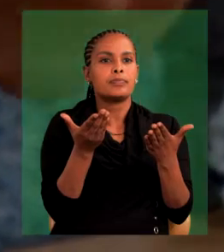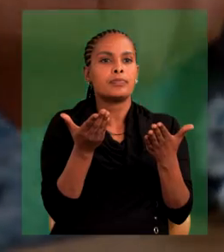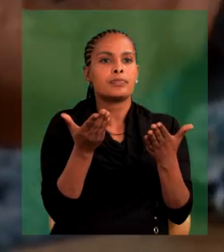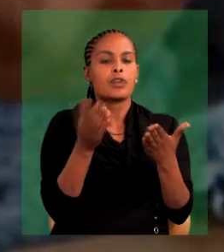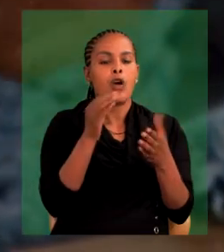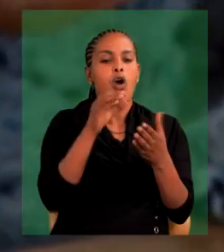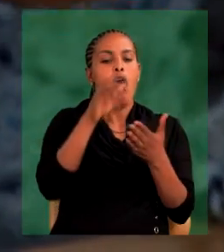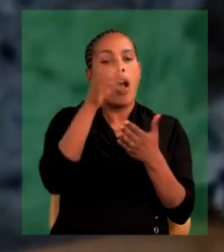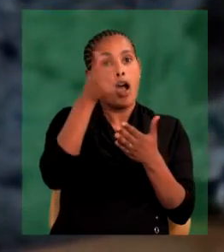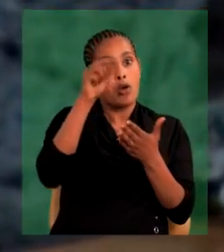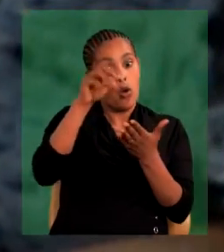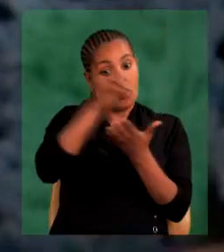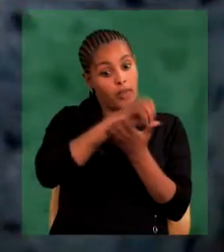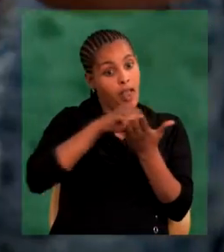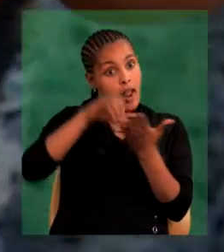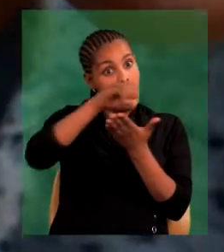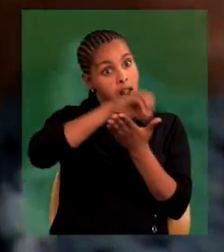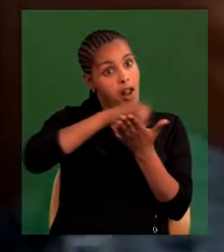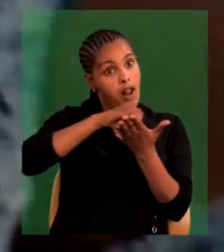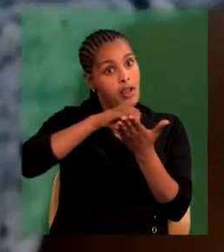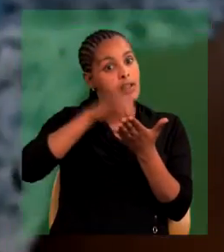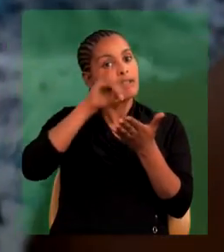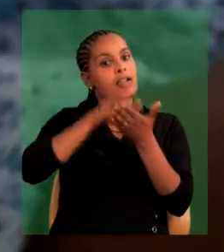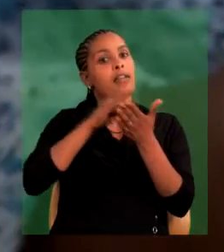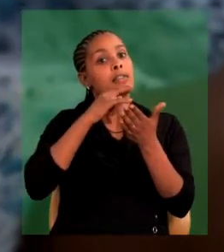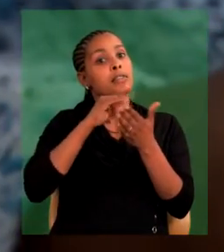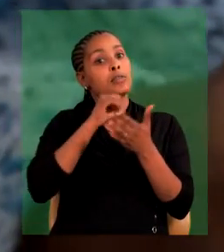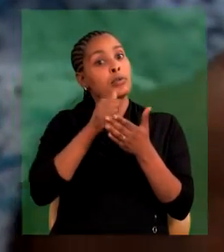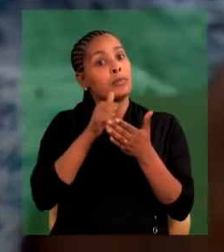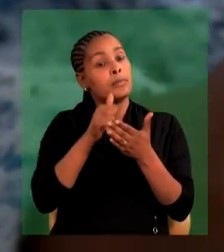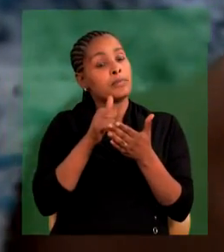an orbital that is not